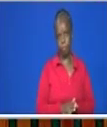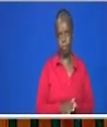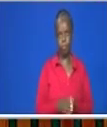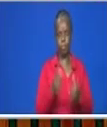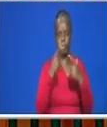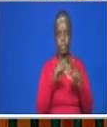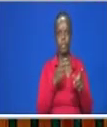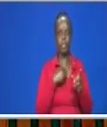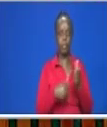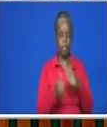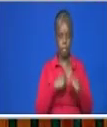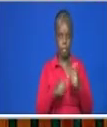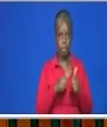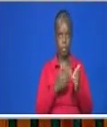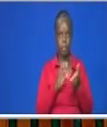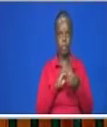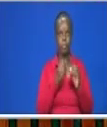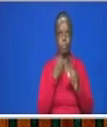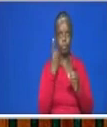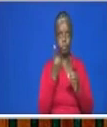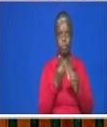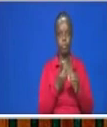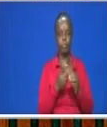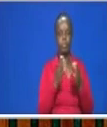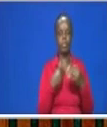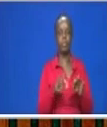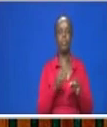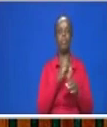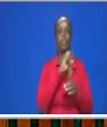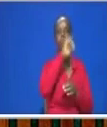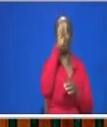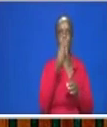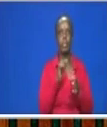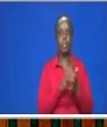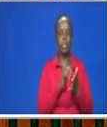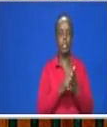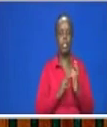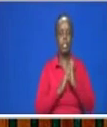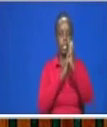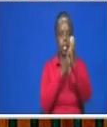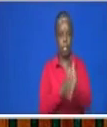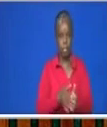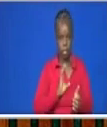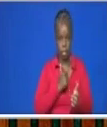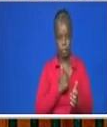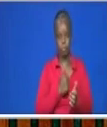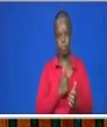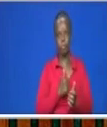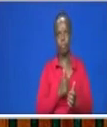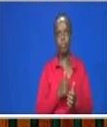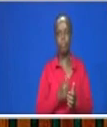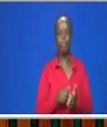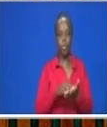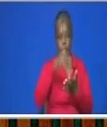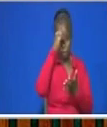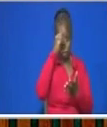Let's have an activity in form of a question that will guide us to